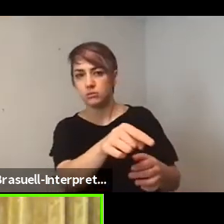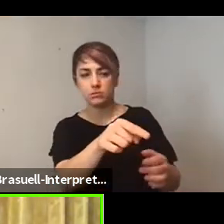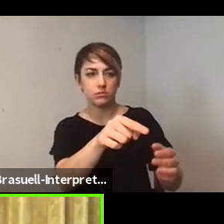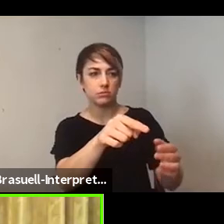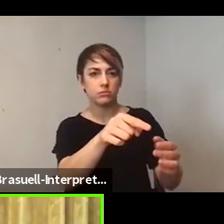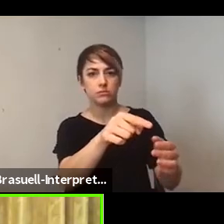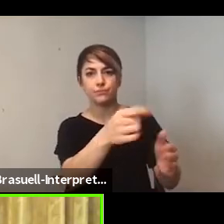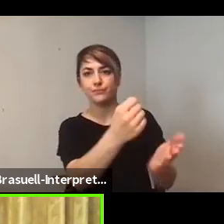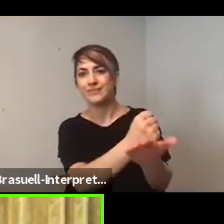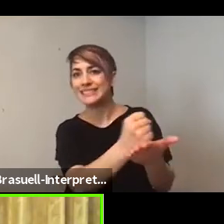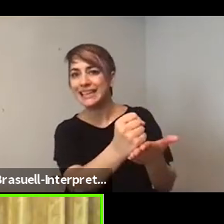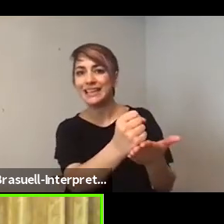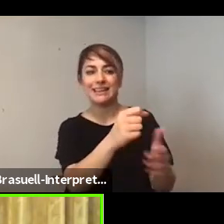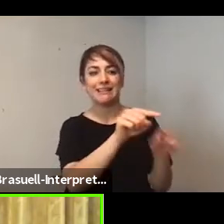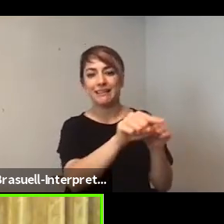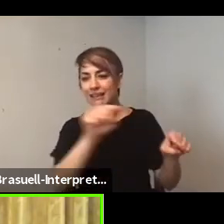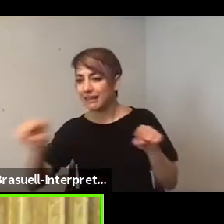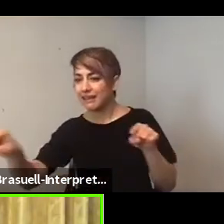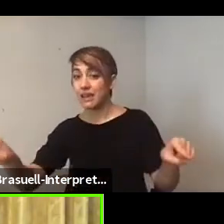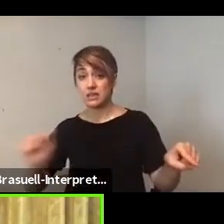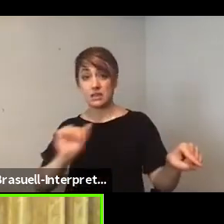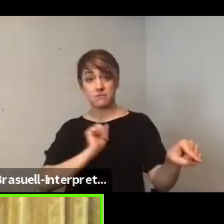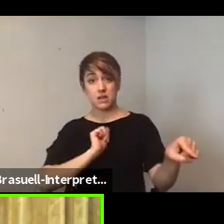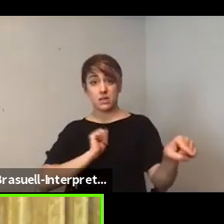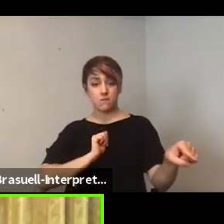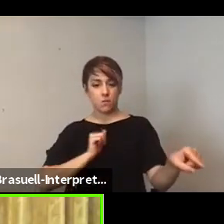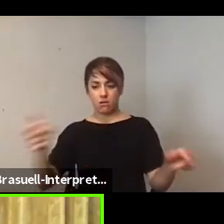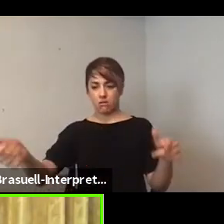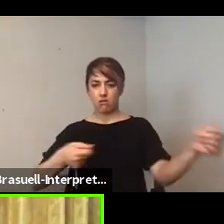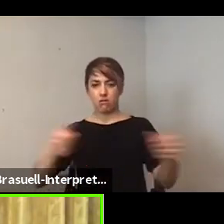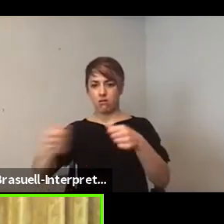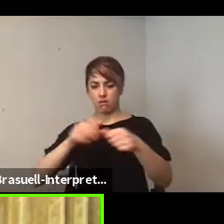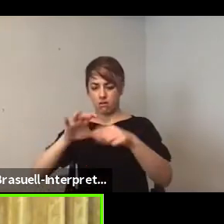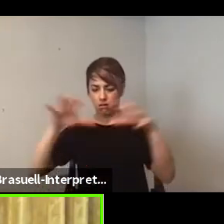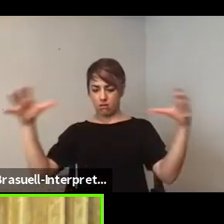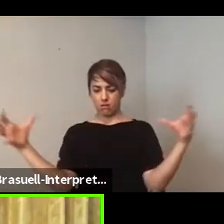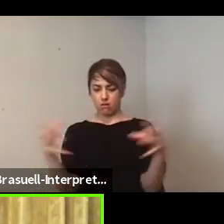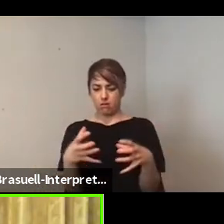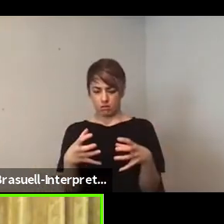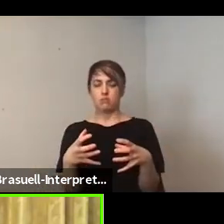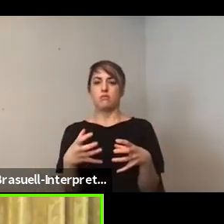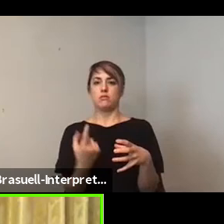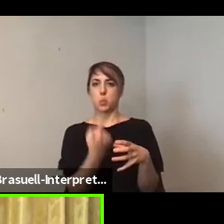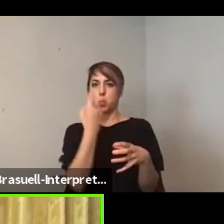That's kind of thing that what I'm trying to do in a form of musical theater.